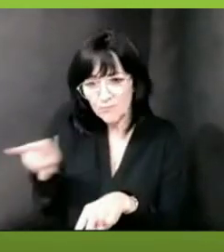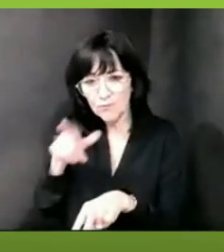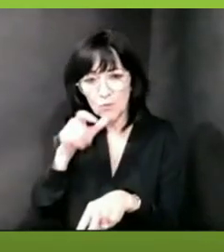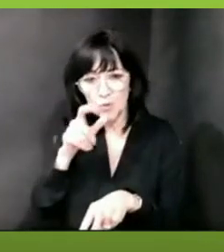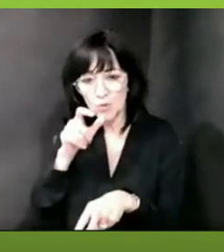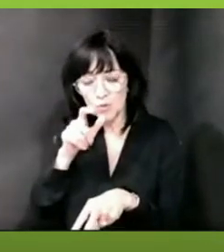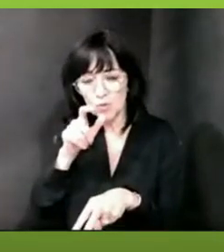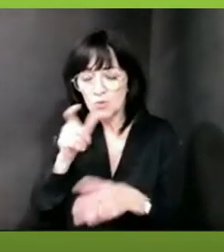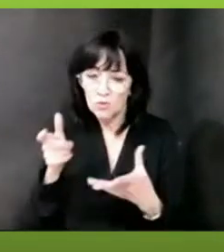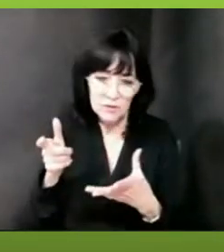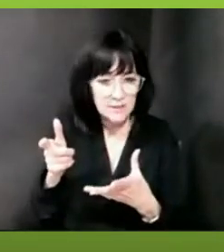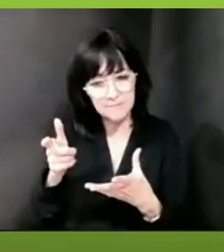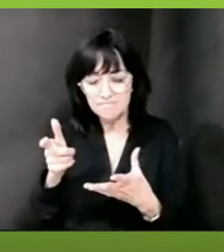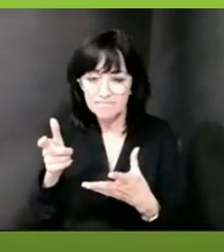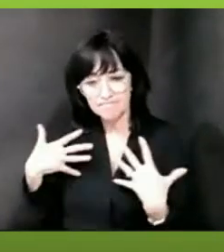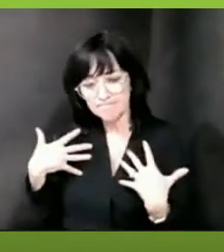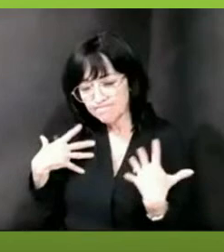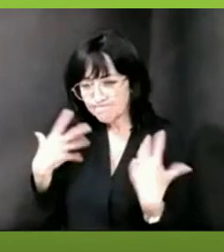the strength.